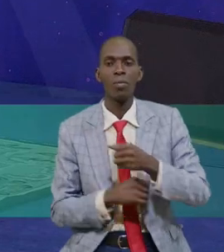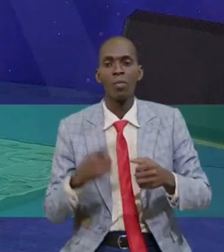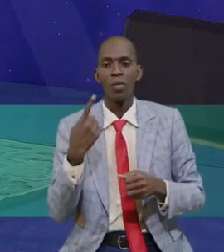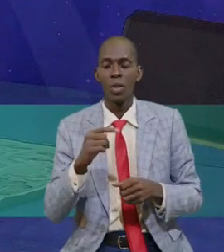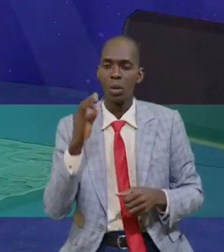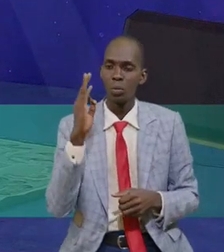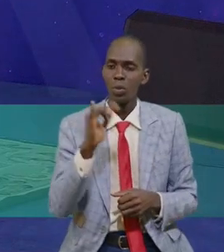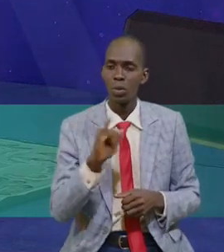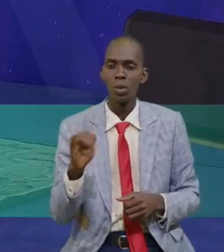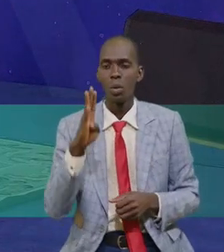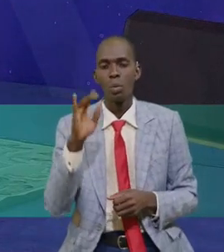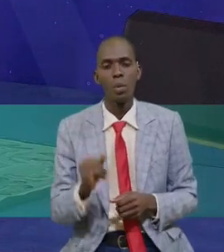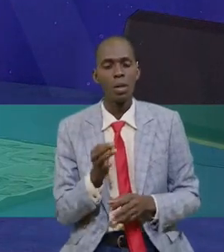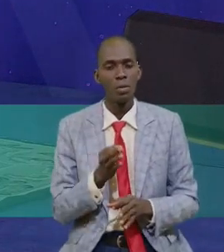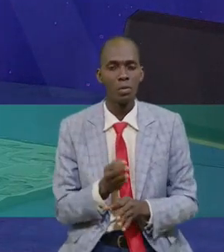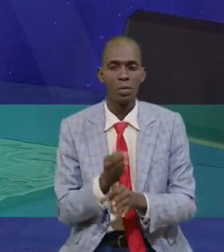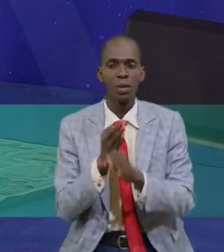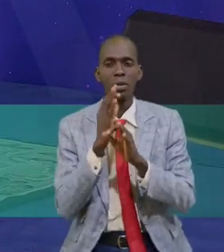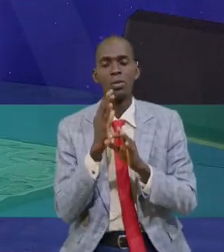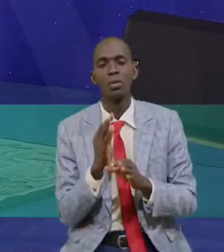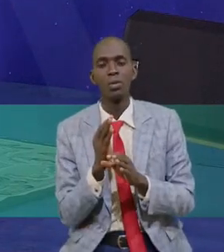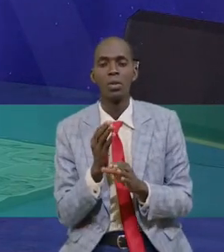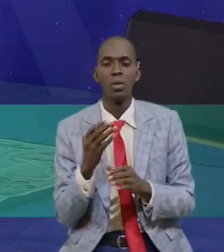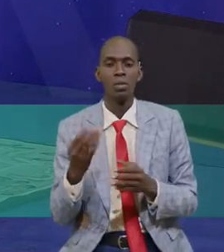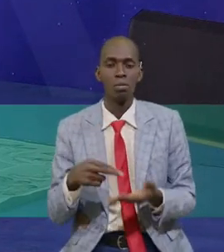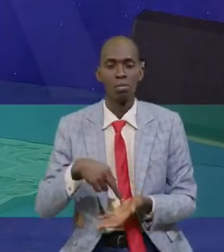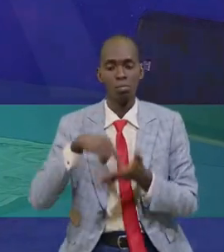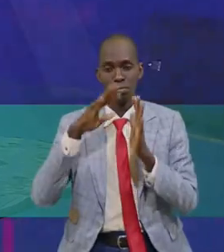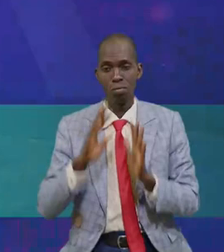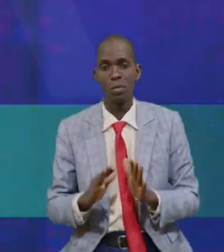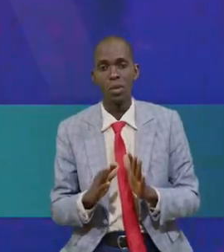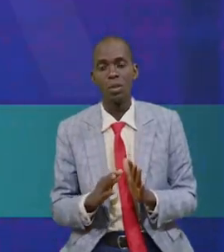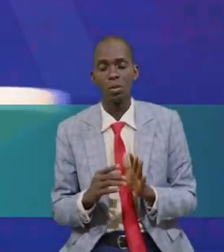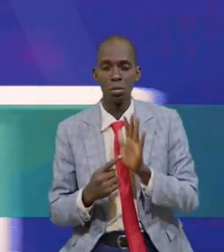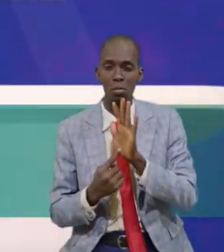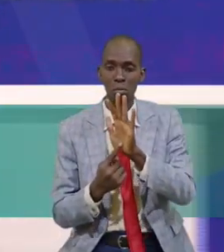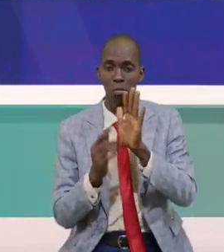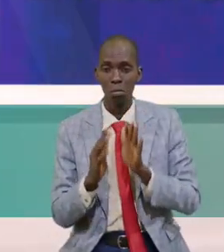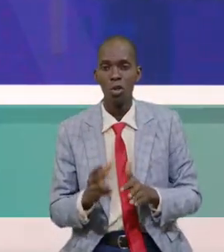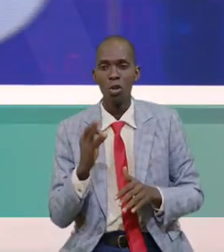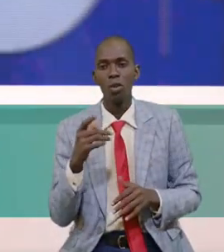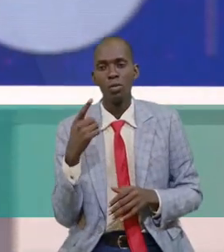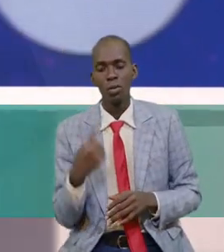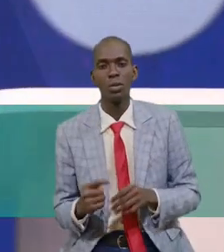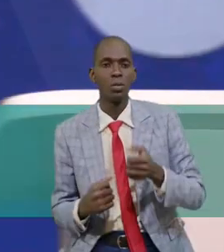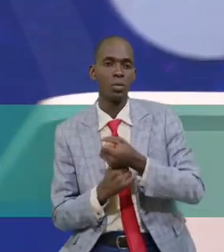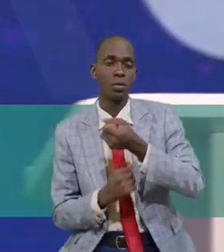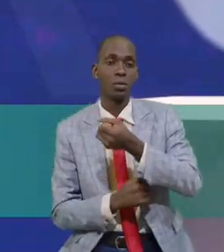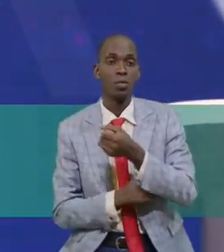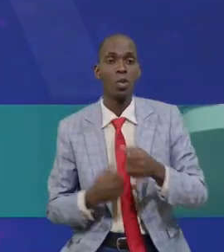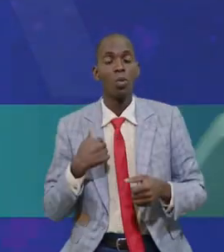by faithful ambassadors of the foundation. It says we're preaching the foundation,